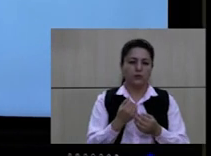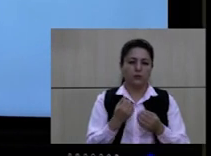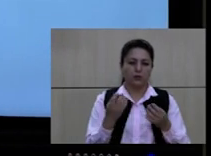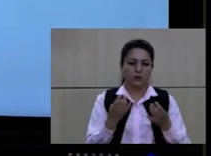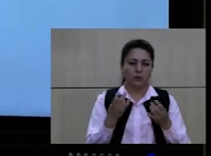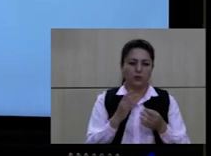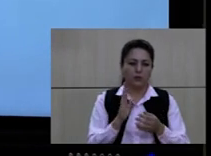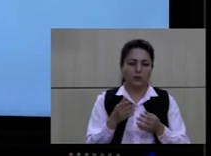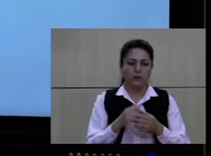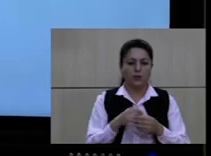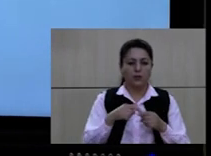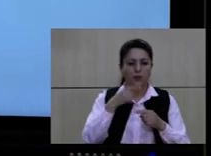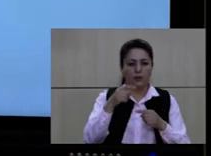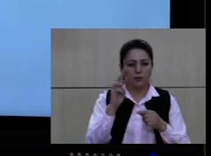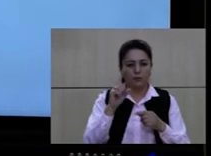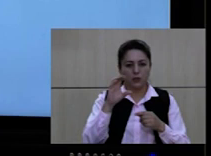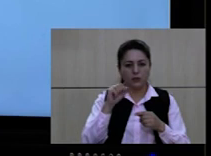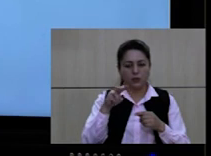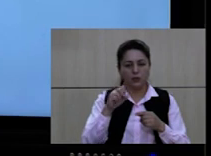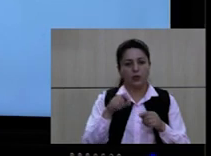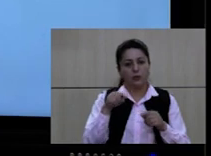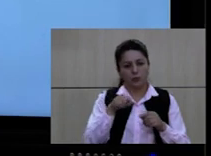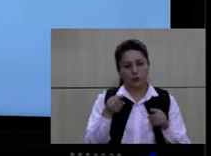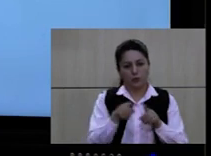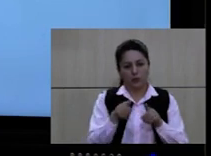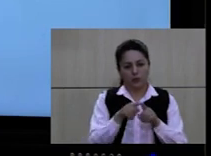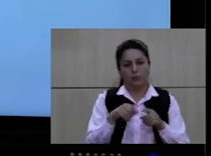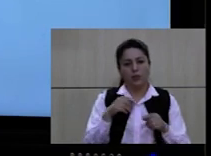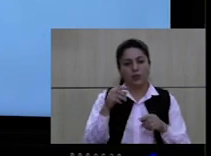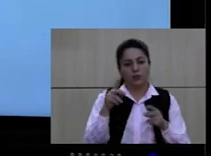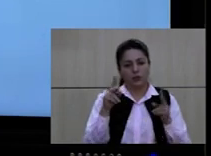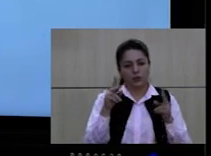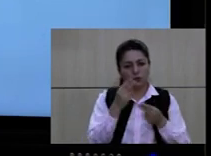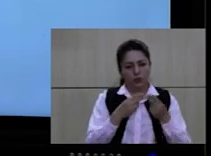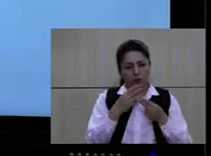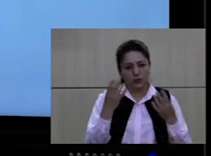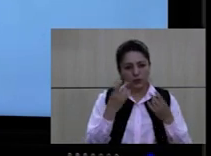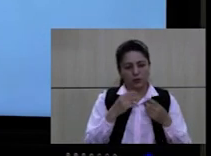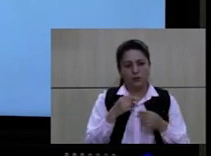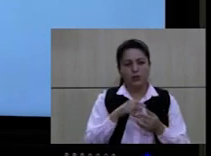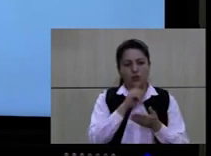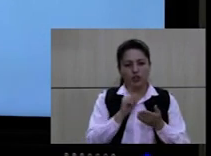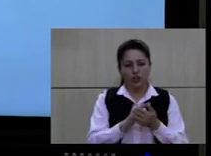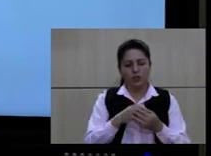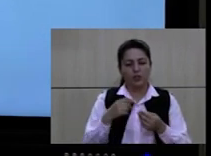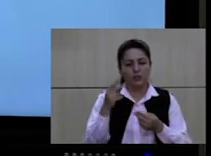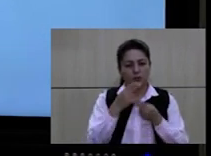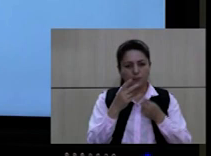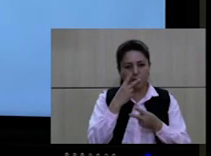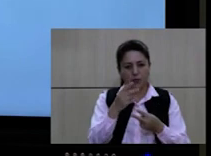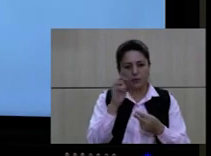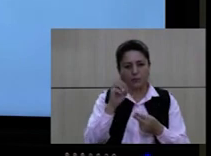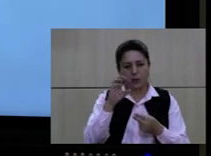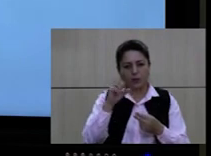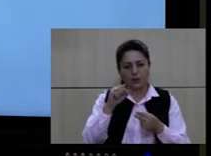yetdingiz. Demak, keyingi masala. Demak, buni ham albatta chizmasini chizib oling. Shartida chizma asosida masala